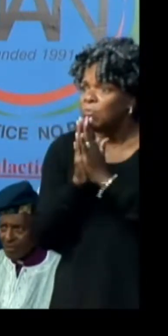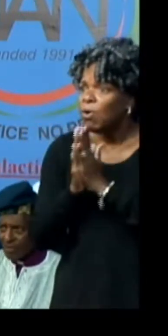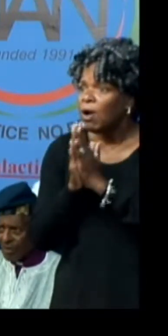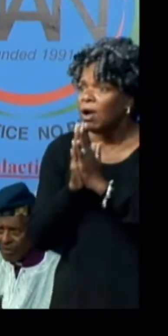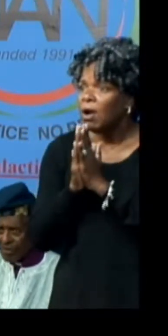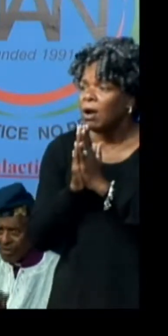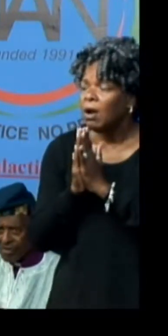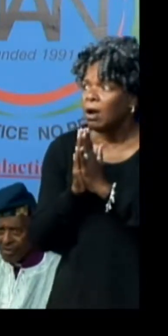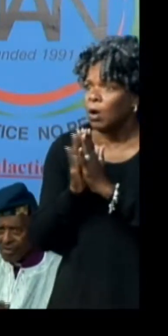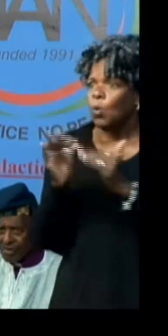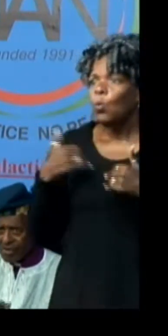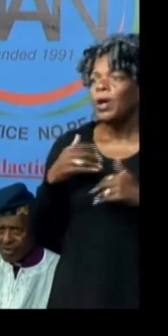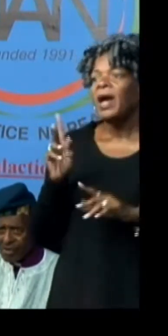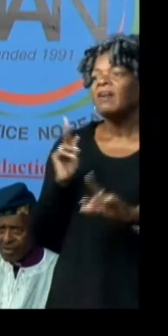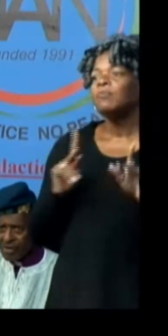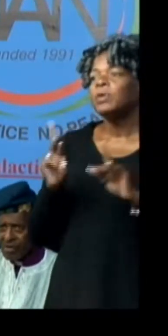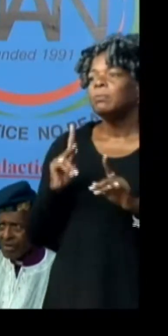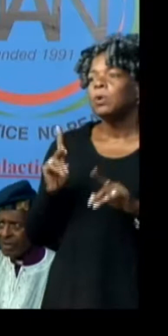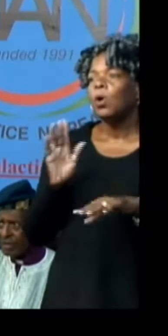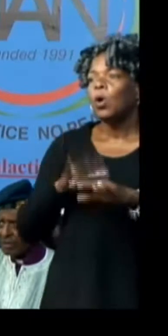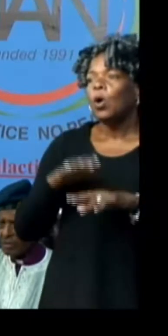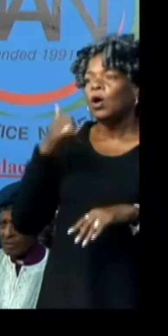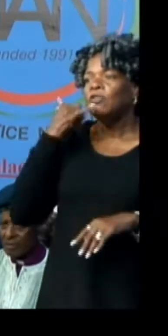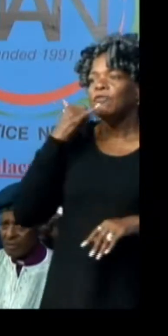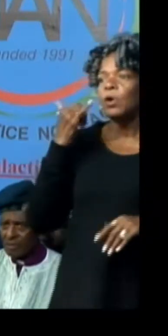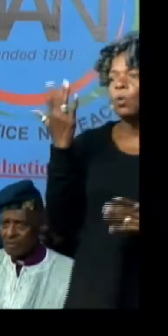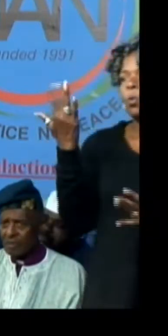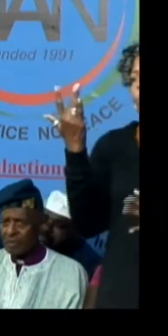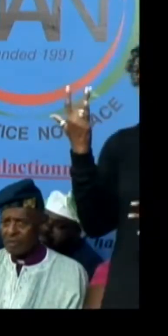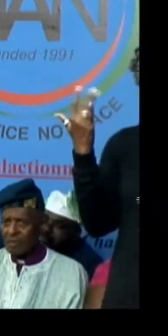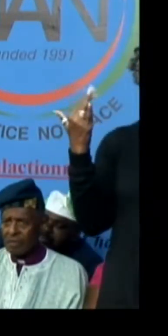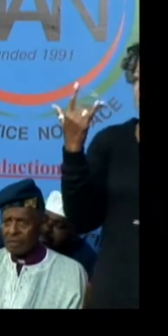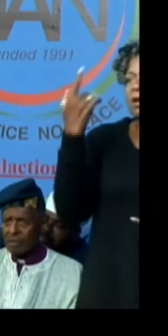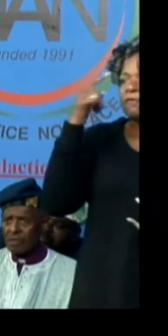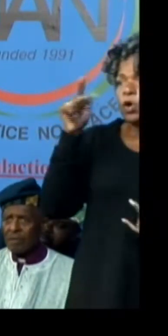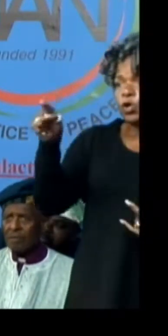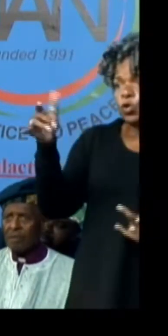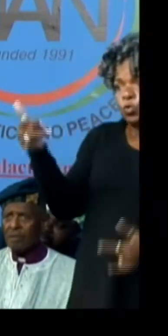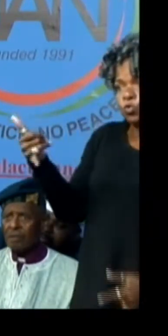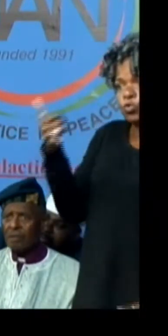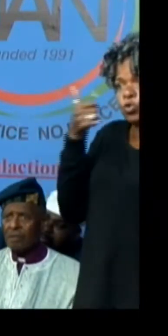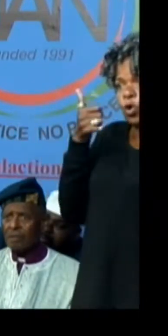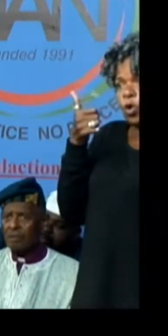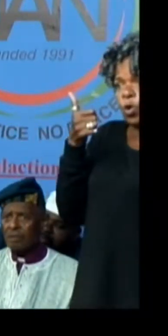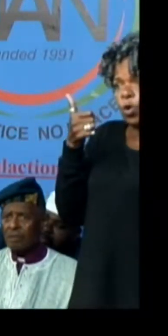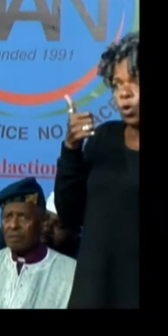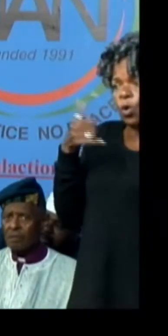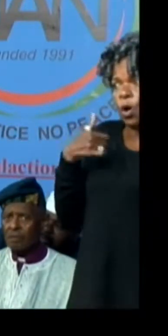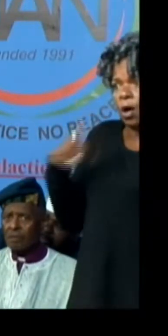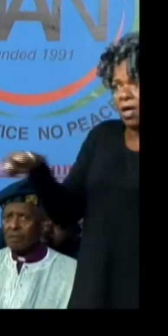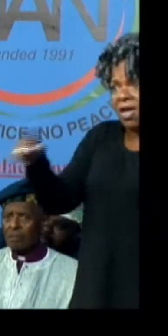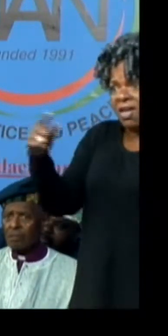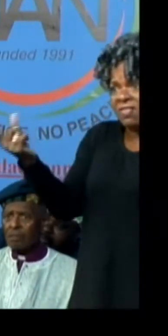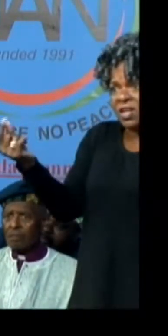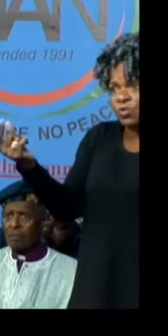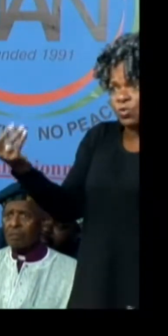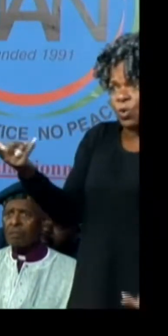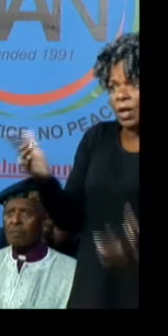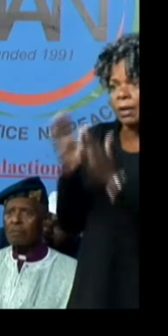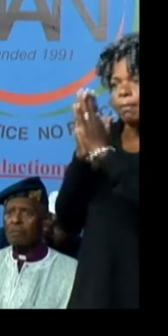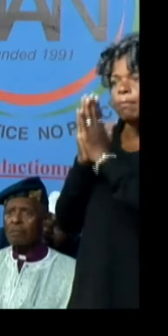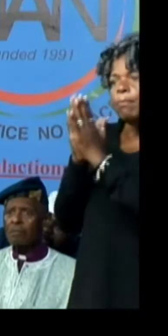now, waiting to pray with you and to help you and to support you even in a crisis.